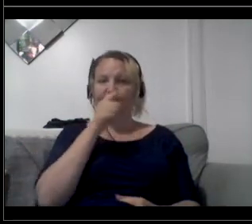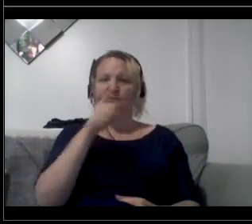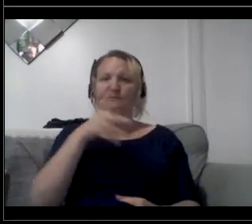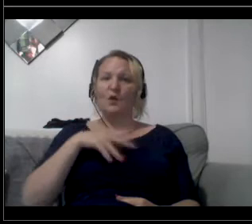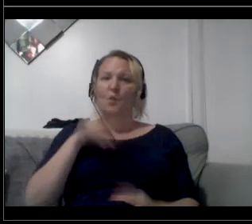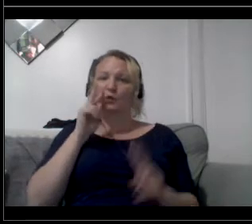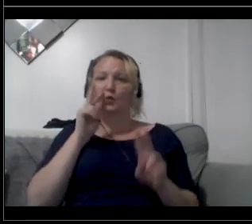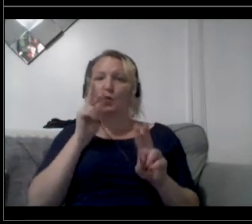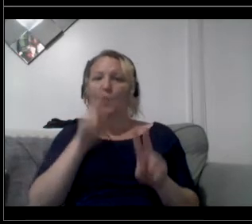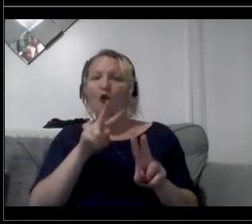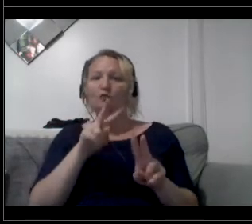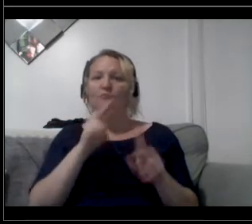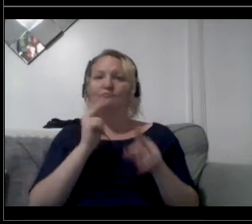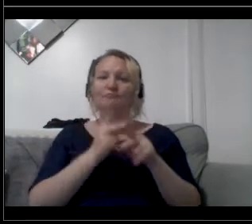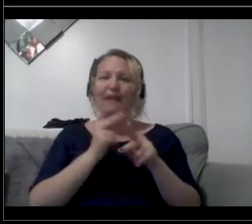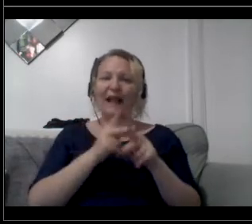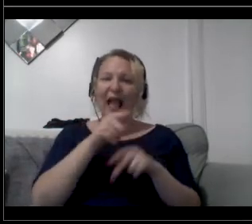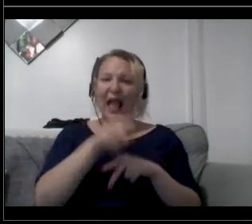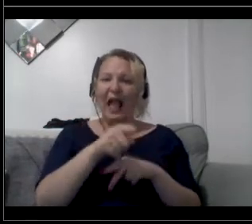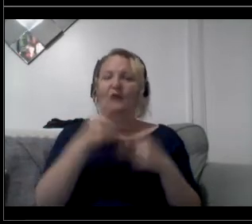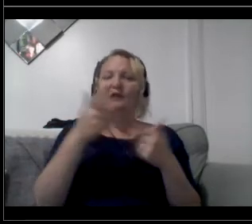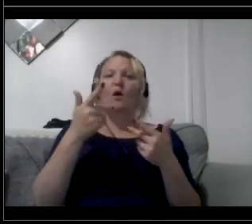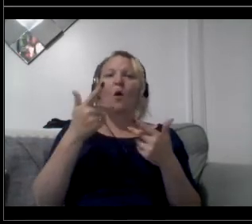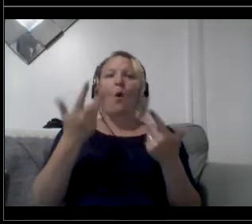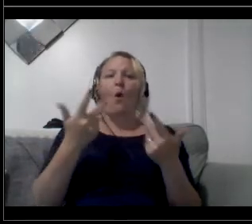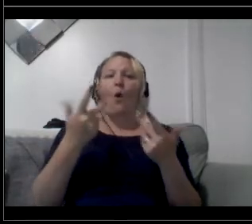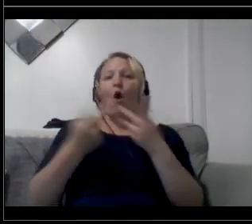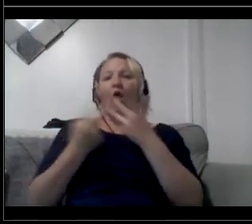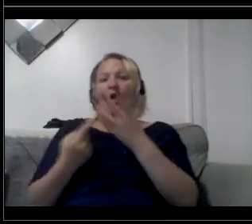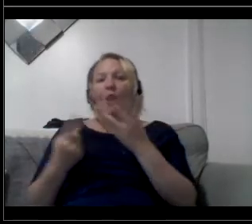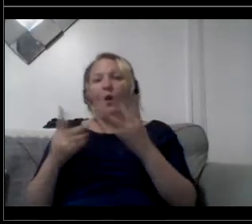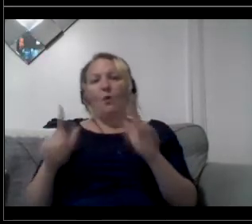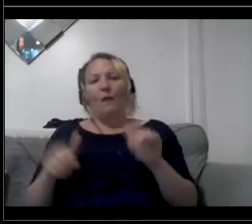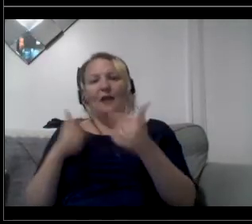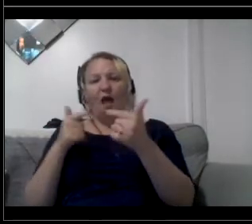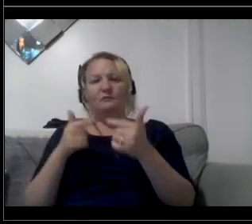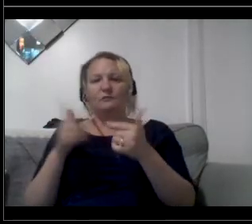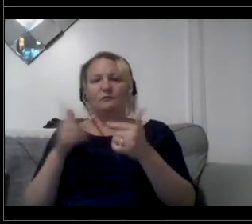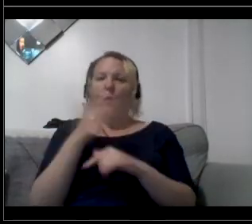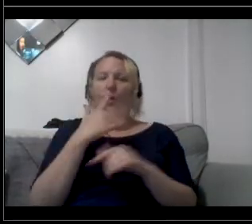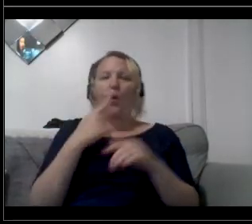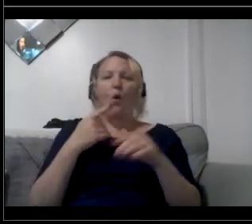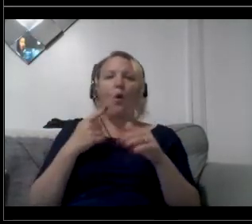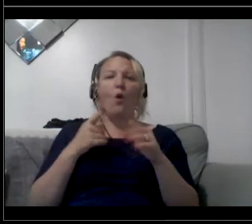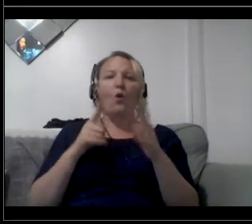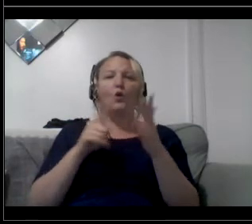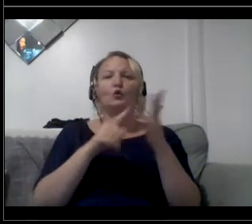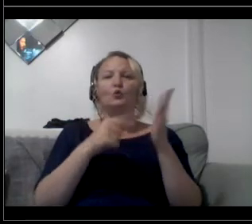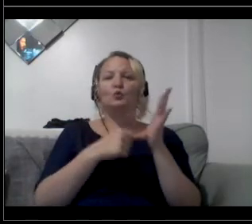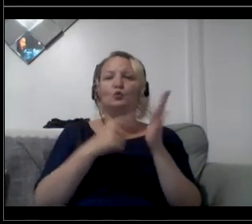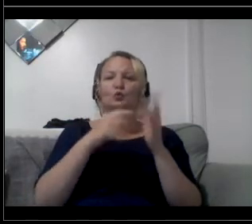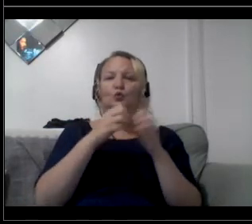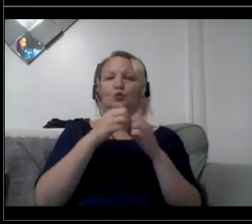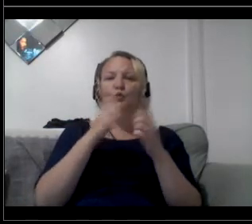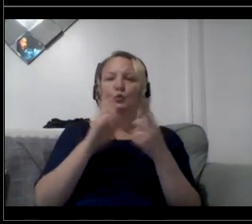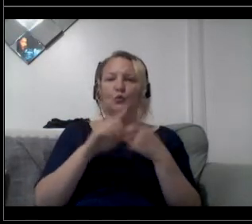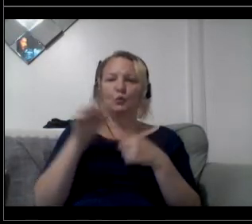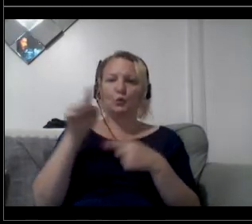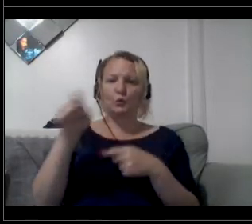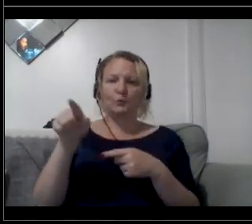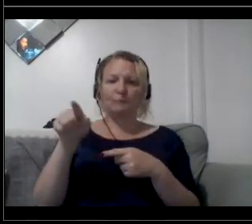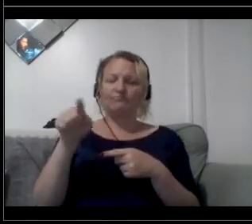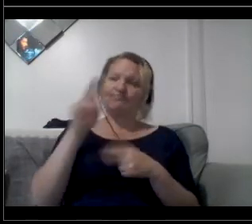webinar of any of our other webinars back, remember they're all hosted on YouTube. You can access them through our consultation website and through our